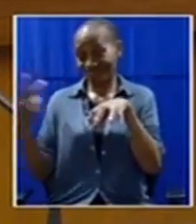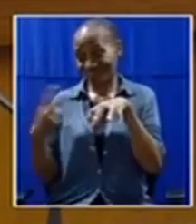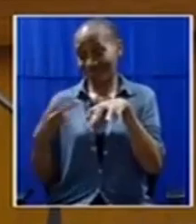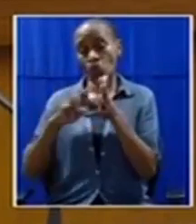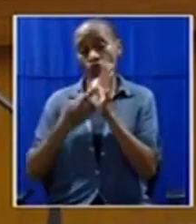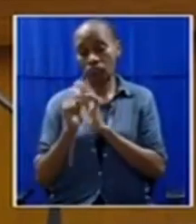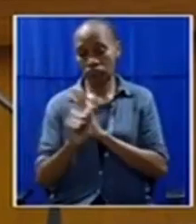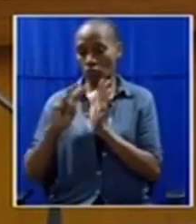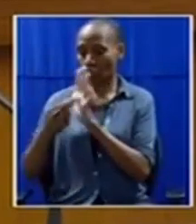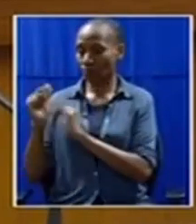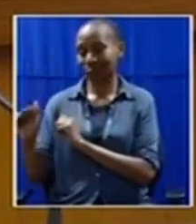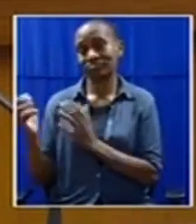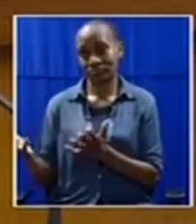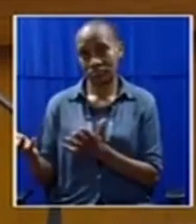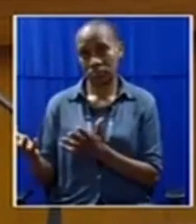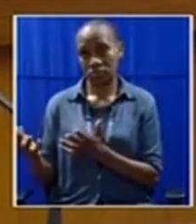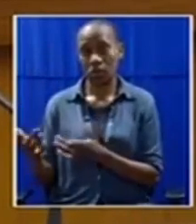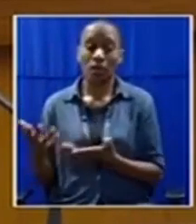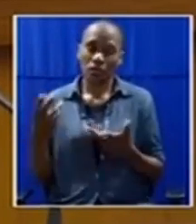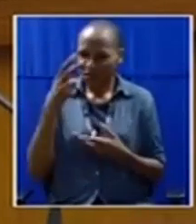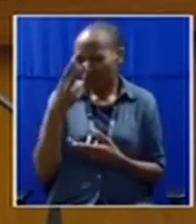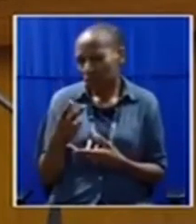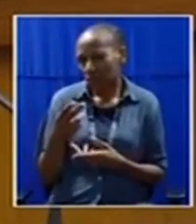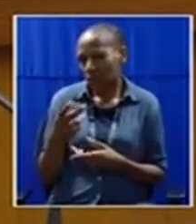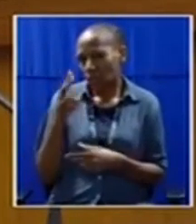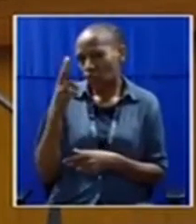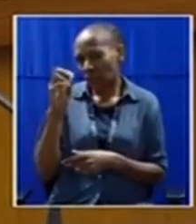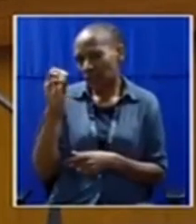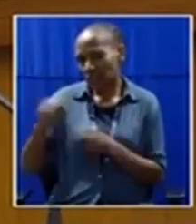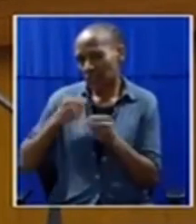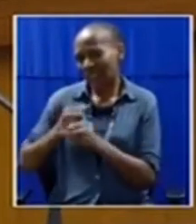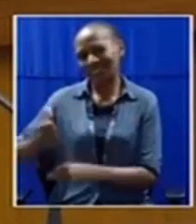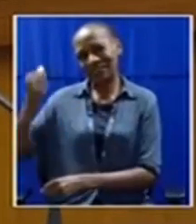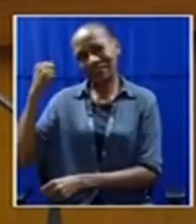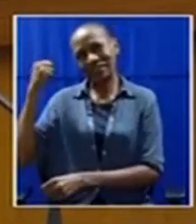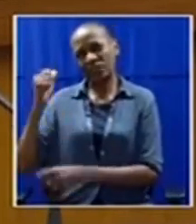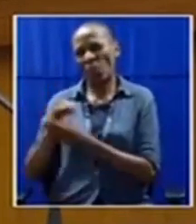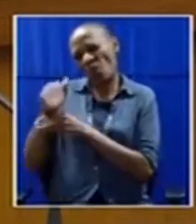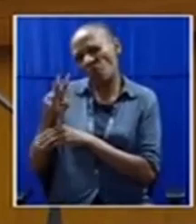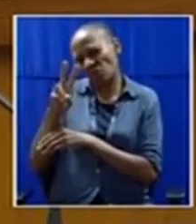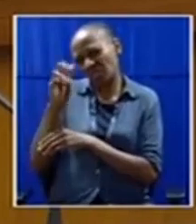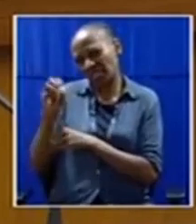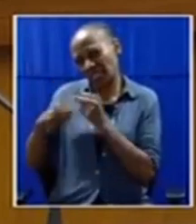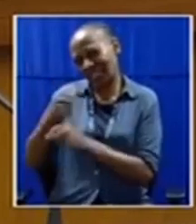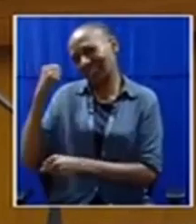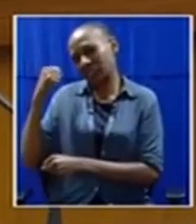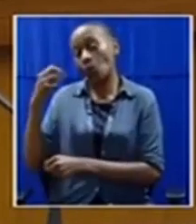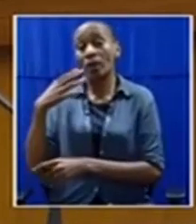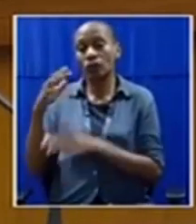In that, when we formed the NCOP 20 years ago, or a little more than 20 years now,